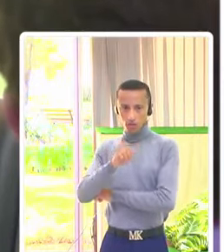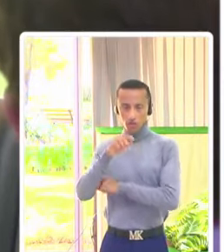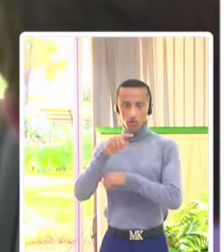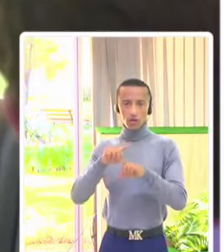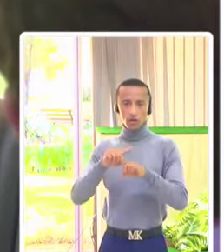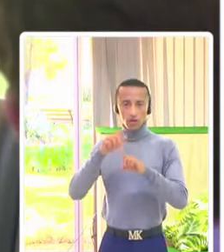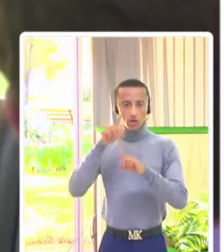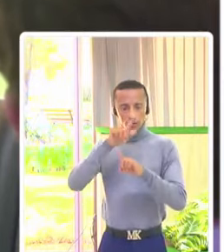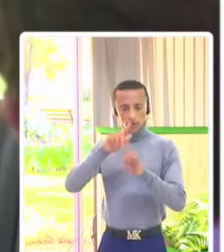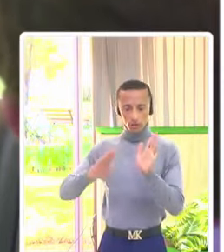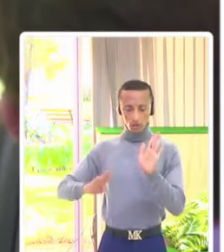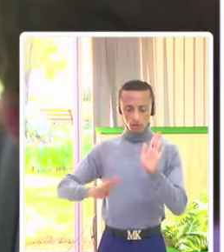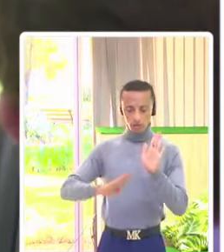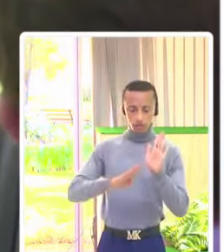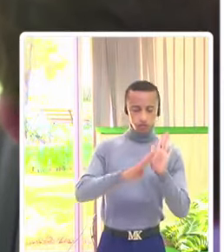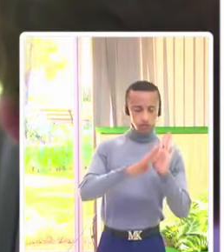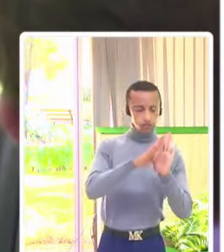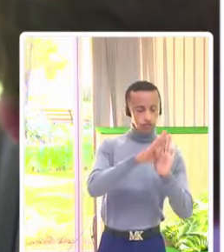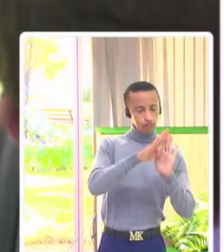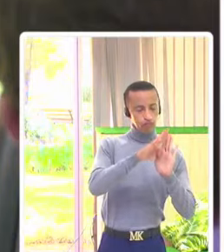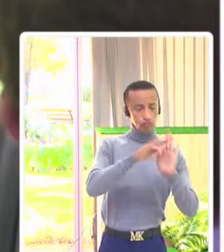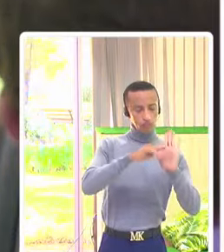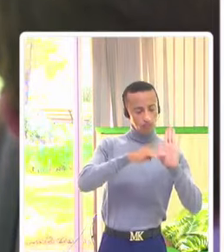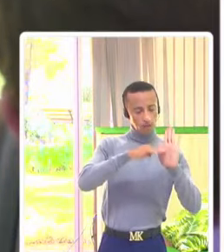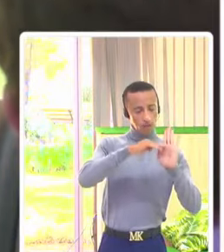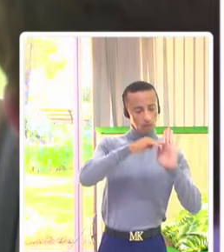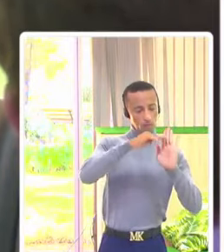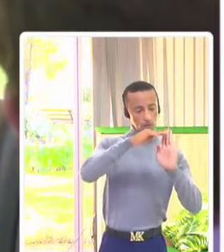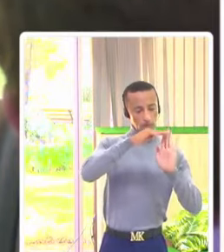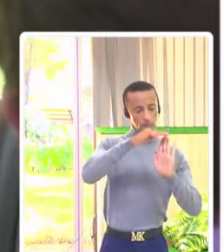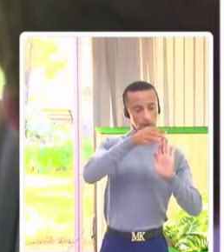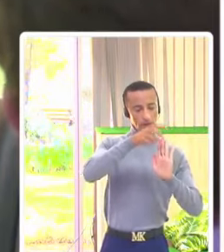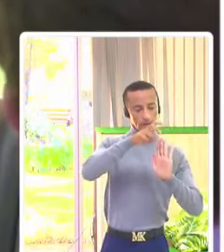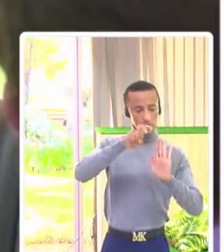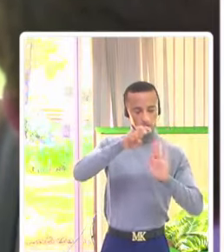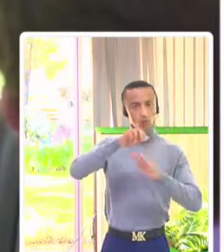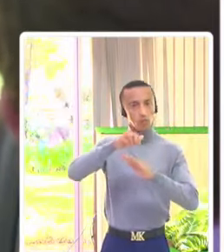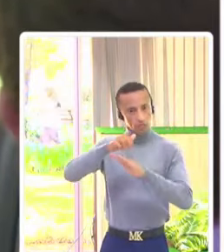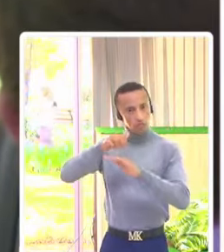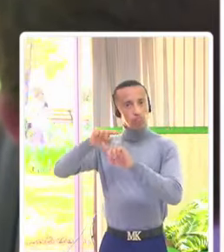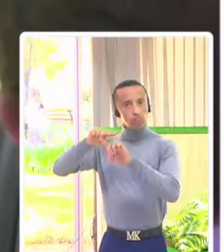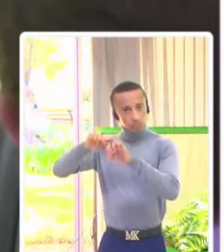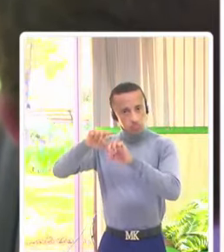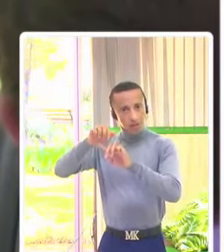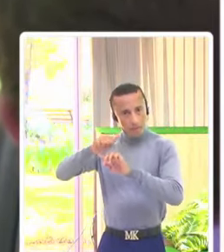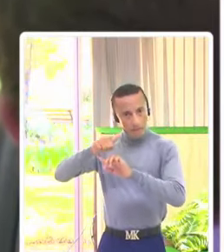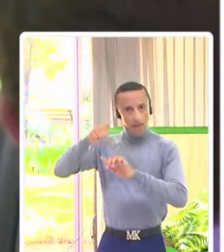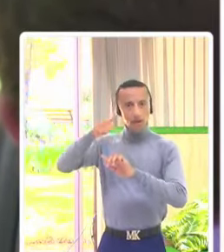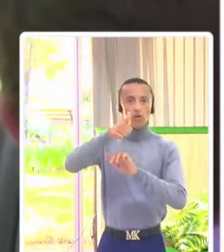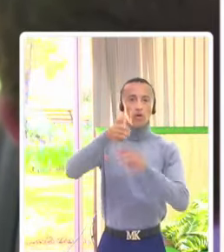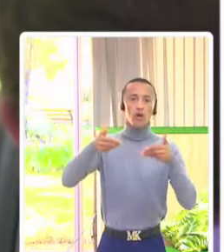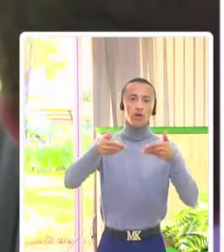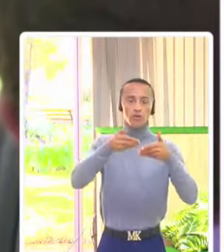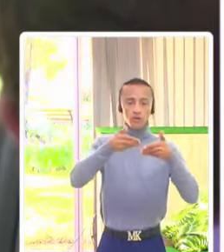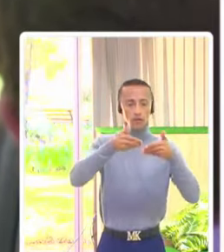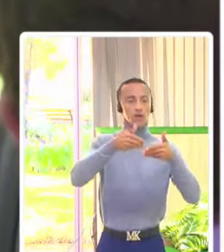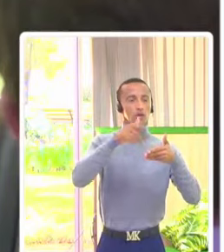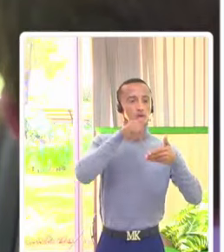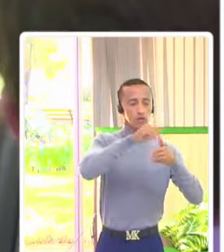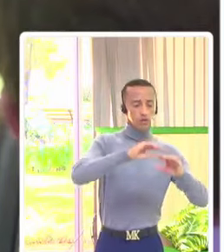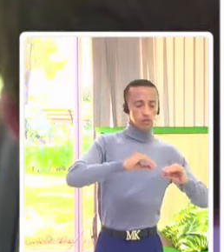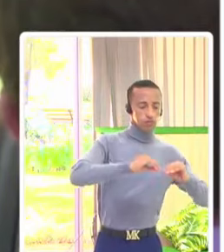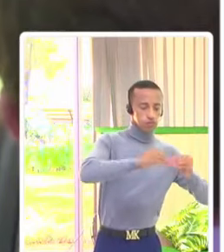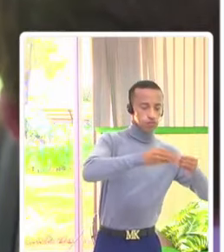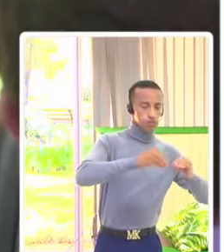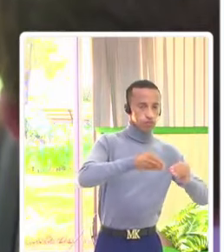up. And they've distributed amongst different states as well, so to get political buy-in from that. They've spent their